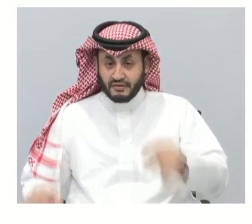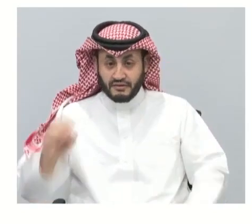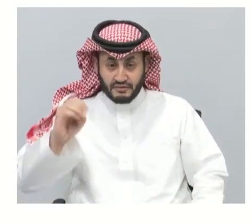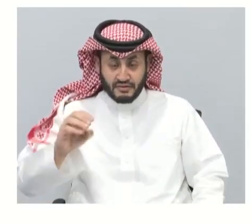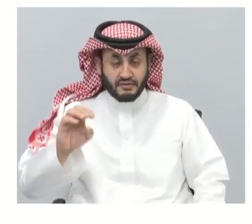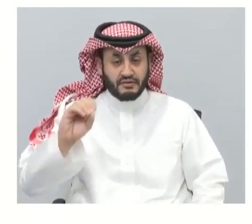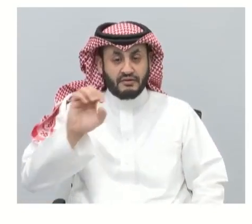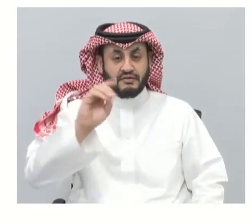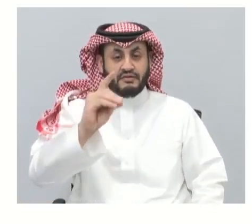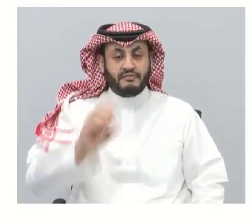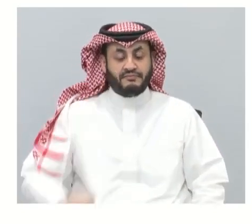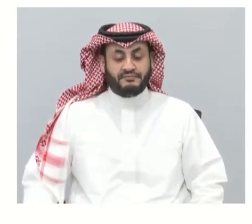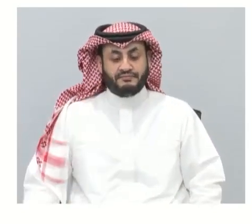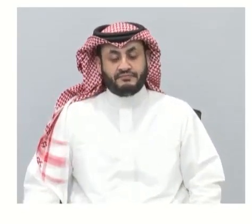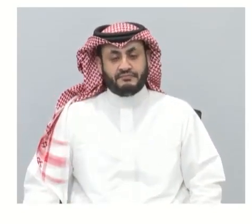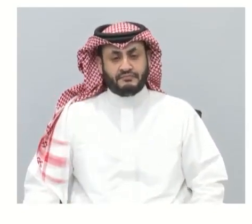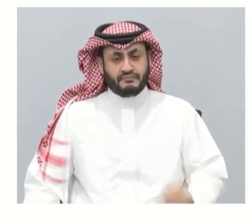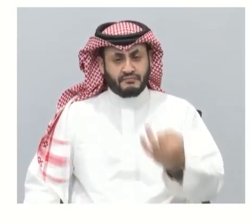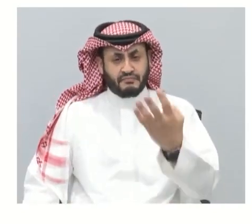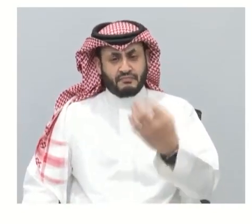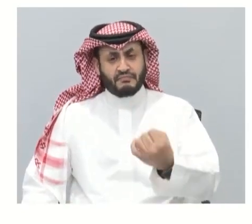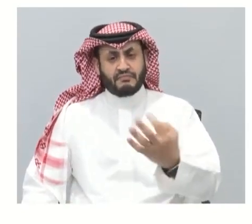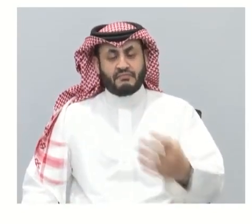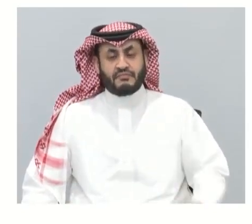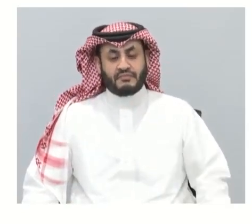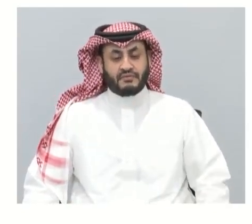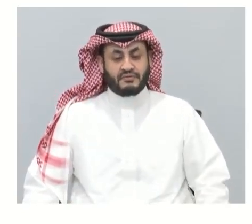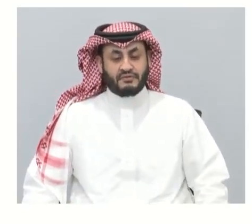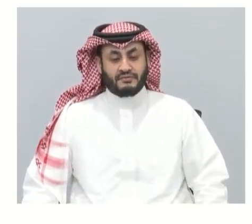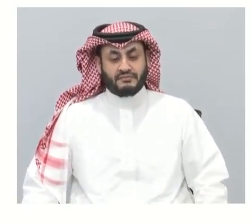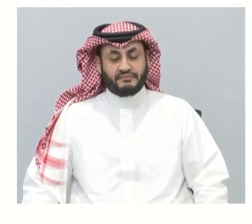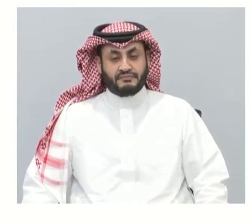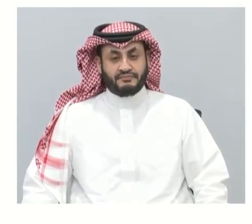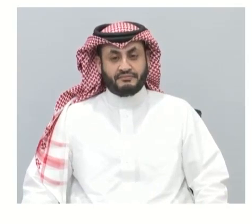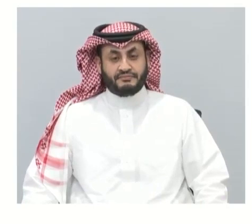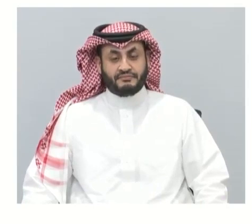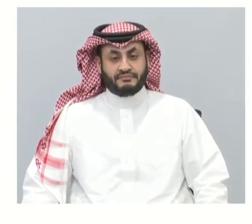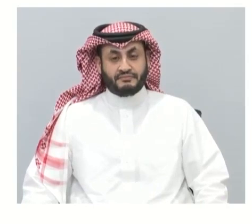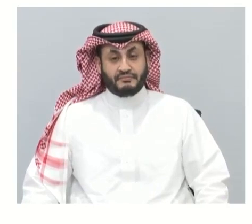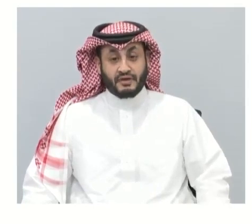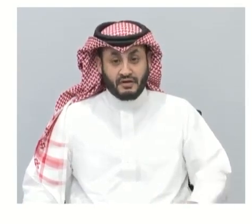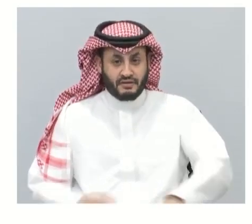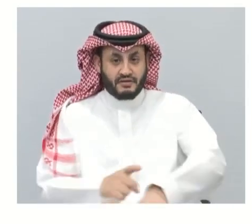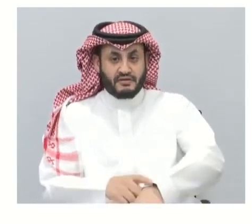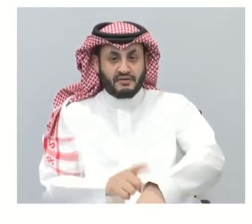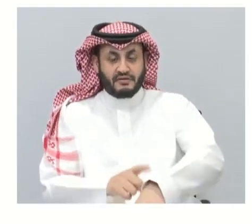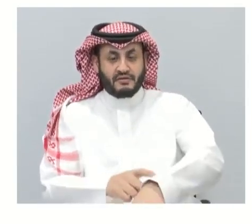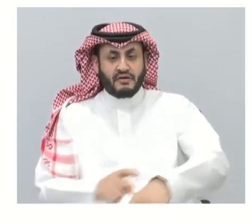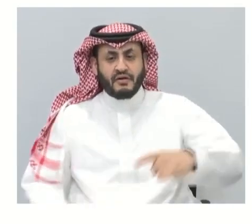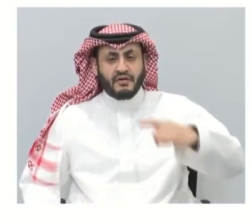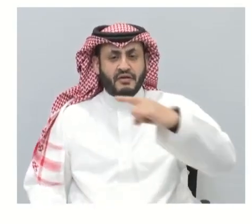visited? I have visited 3, 10, 20 countries. How long have you been